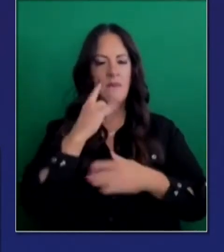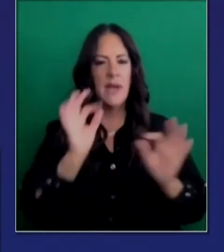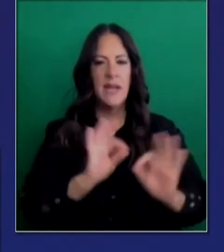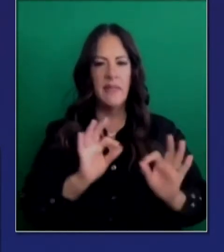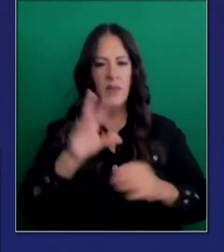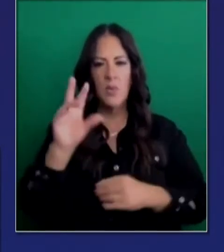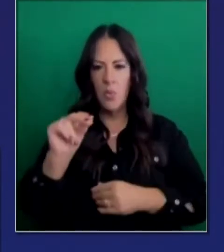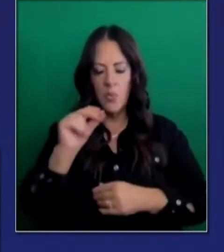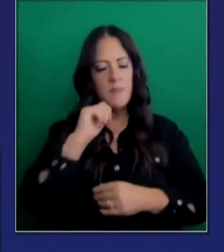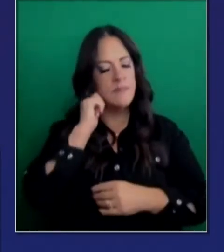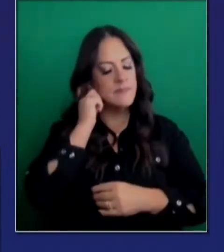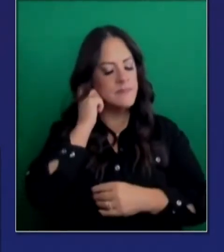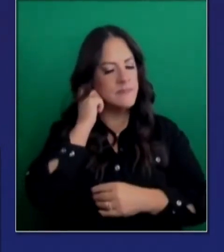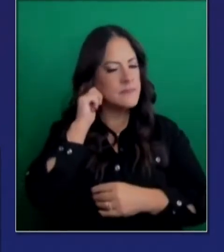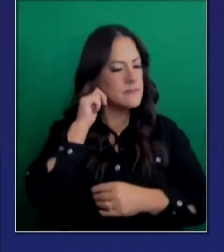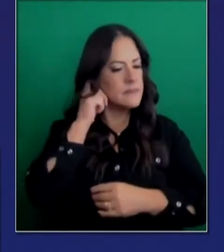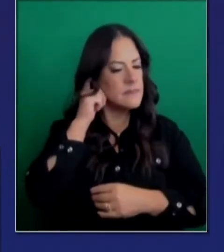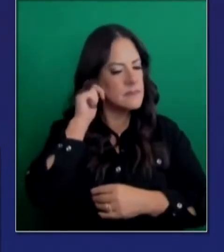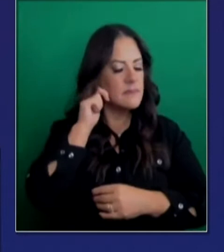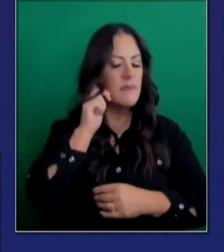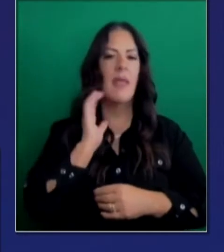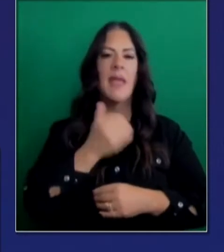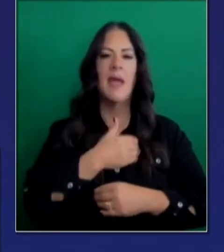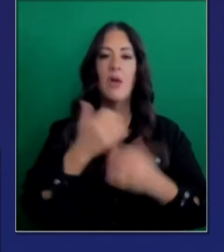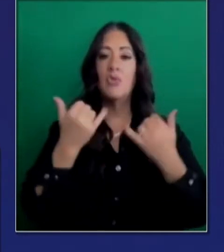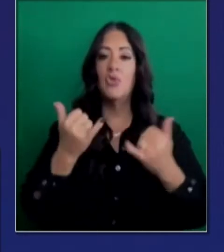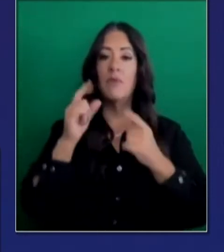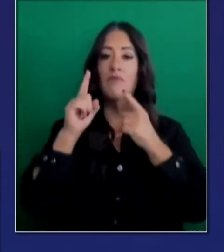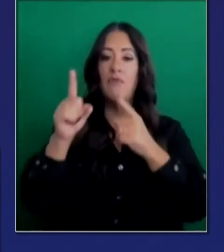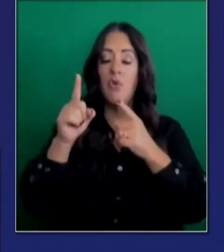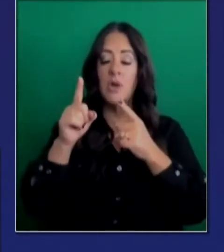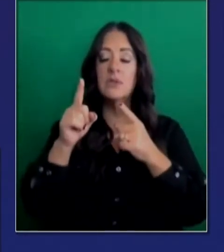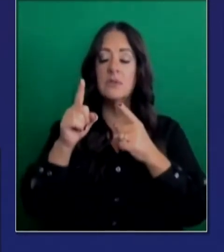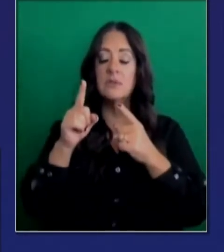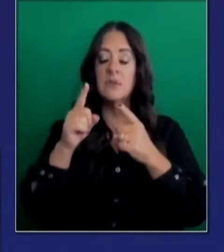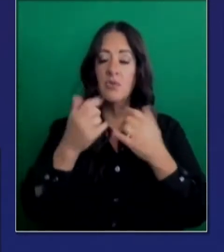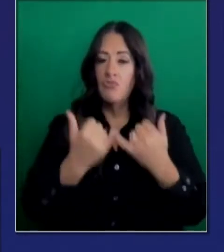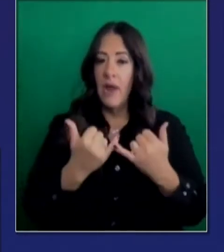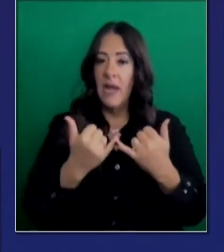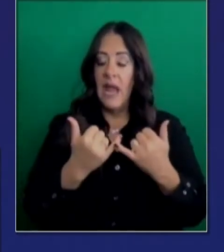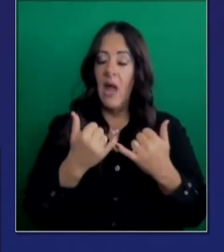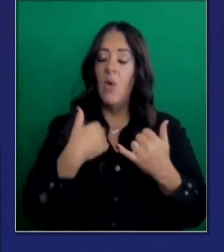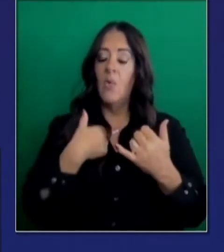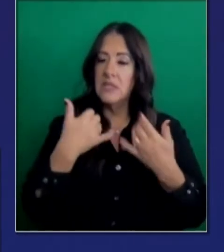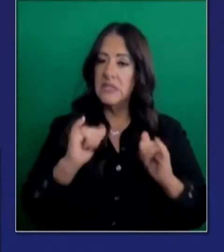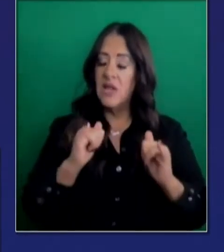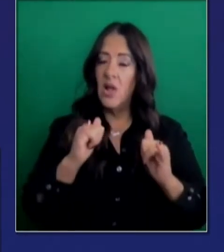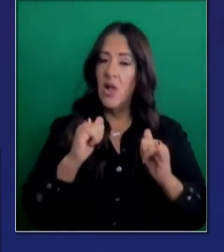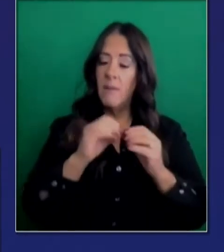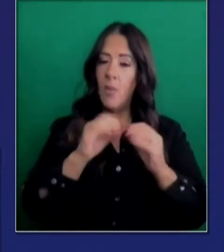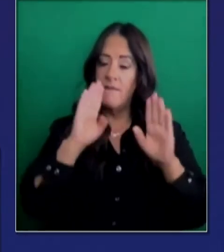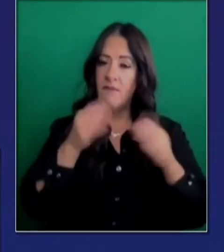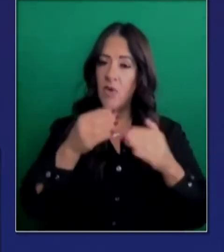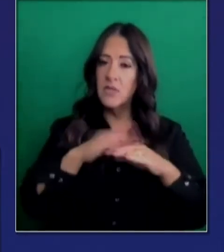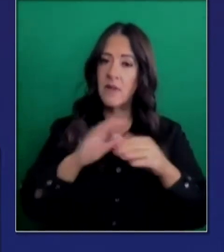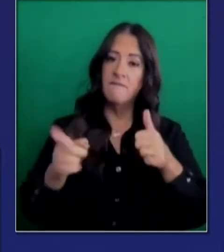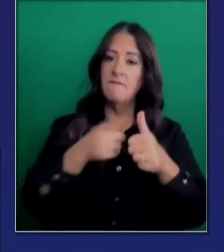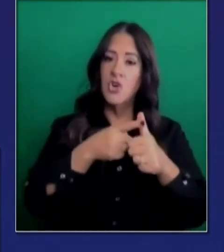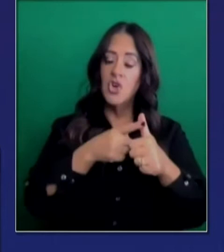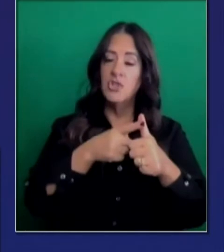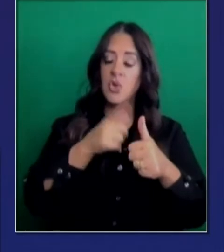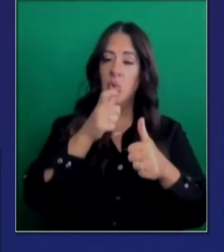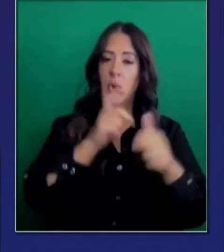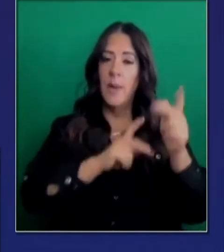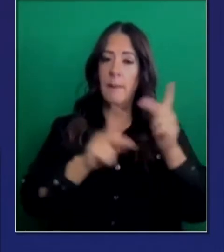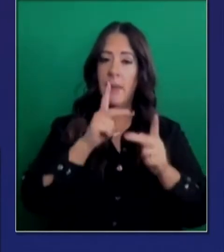that the current focus of the vaccinations is healthcare workers, those frontline essential workers. That's why we want to vaccinate